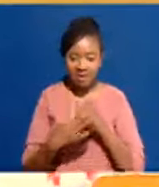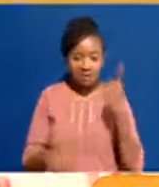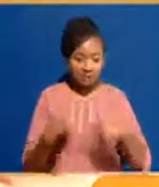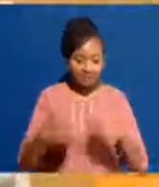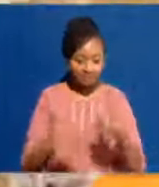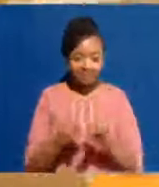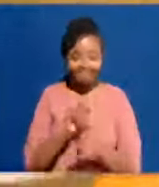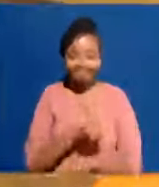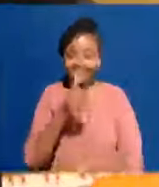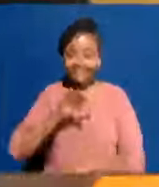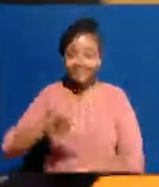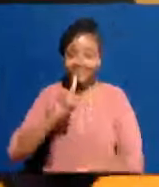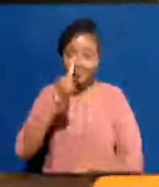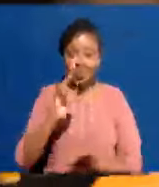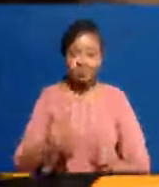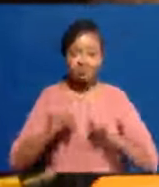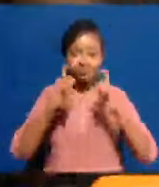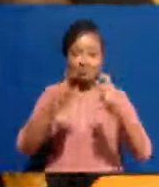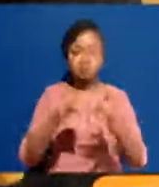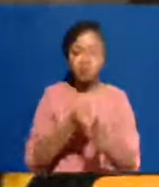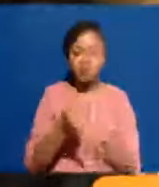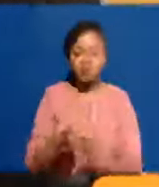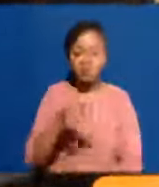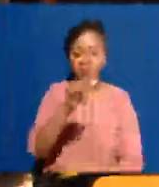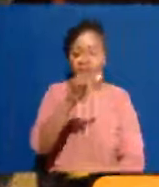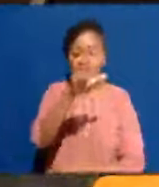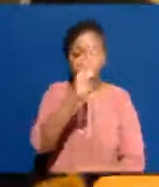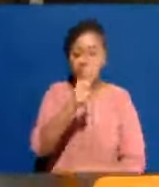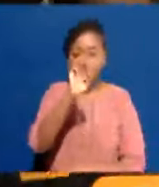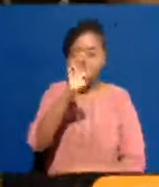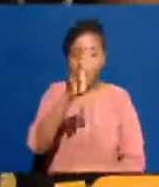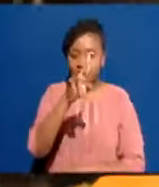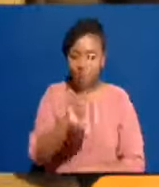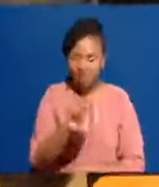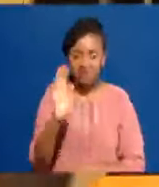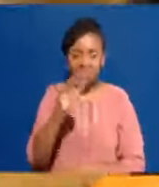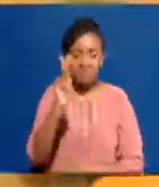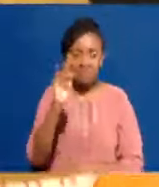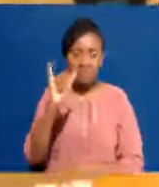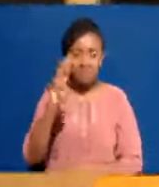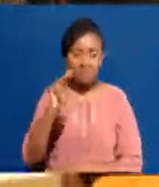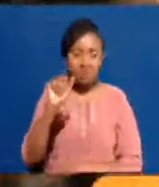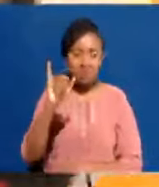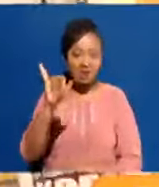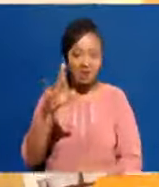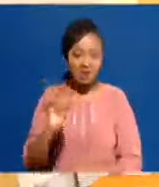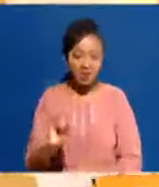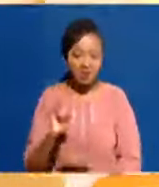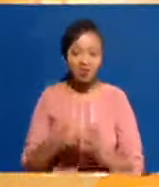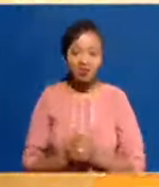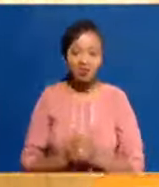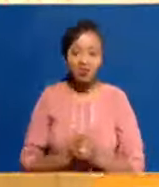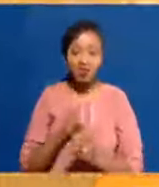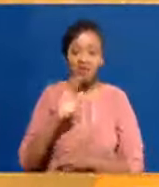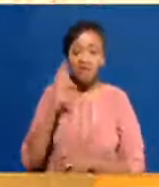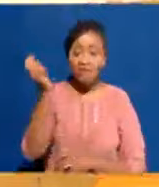other title fight involving Albert Kimario of Kenya and Gray Chimkwapulo of Malawi.